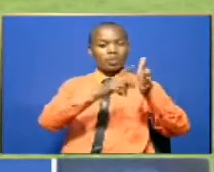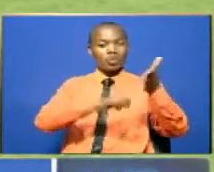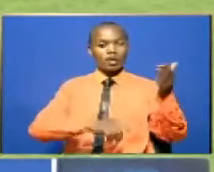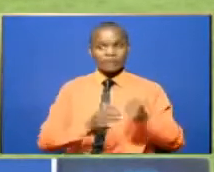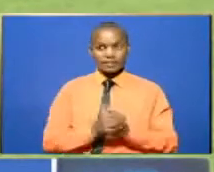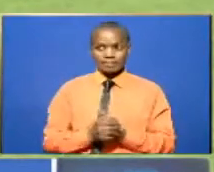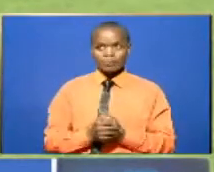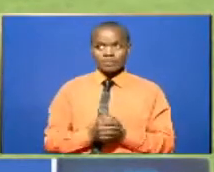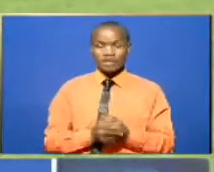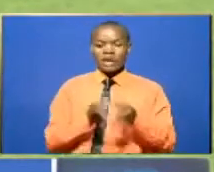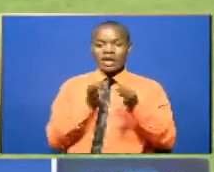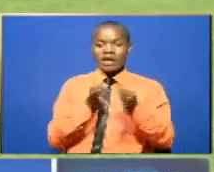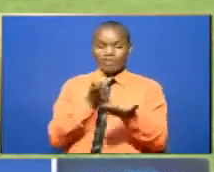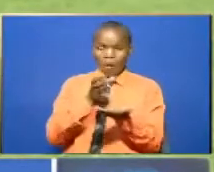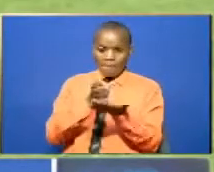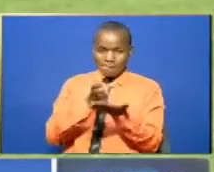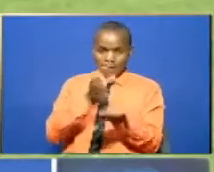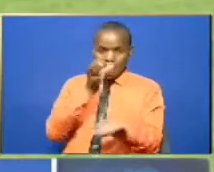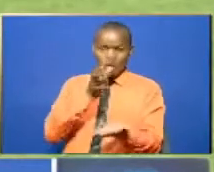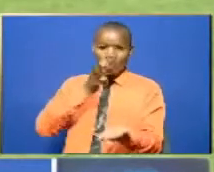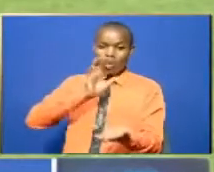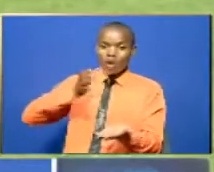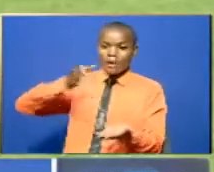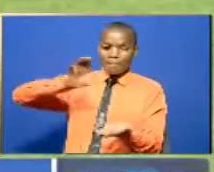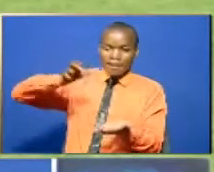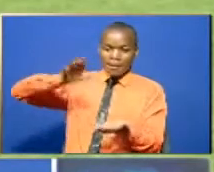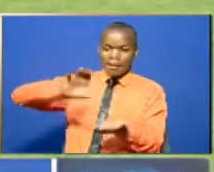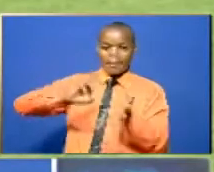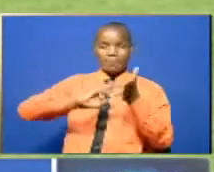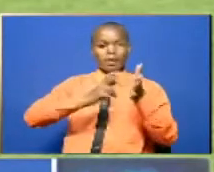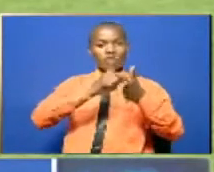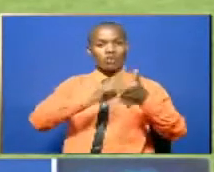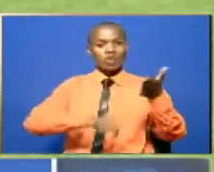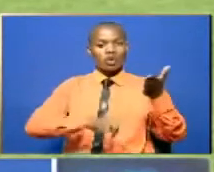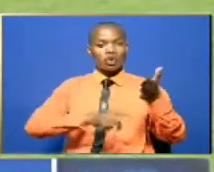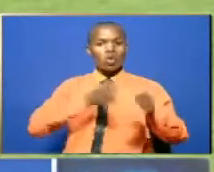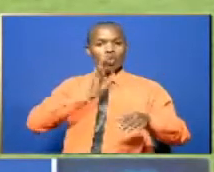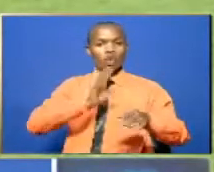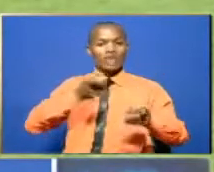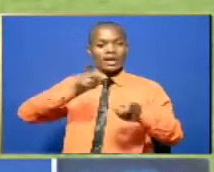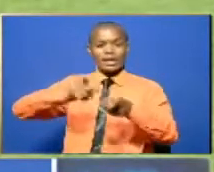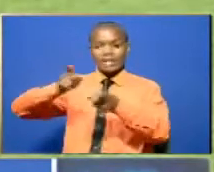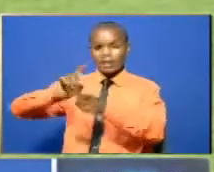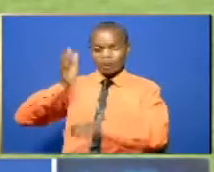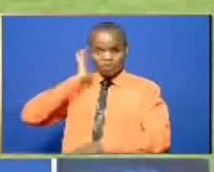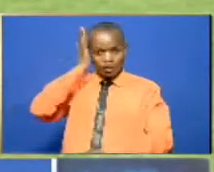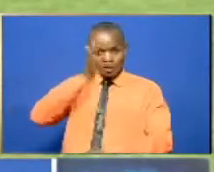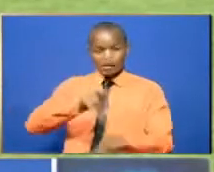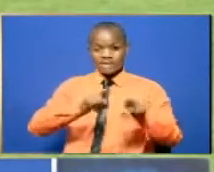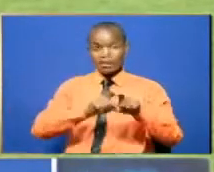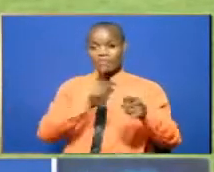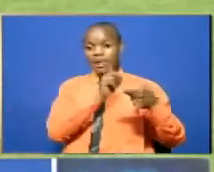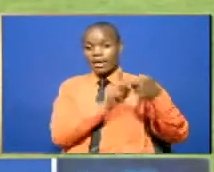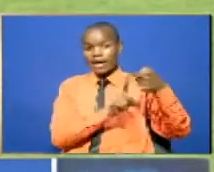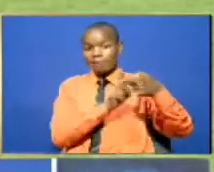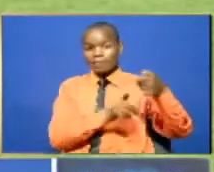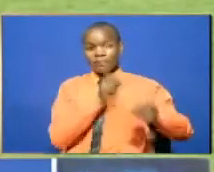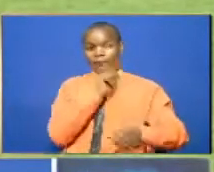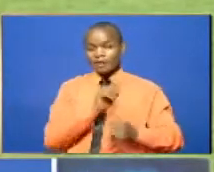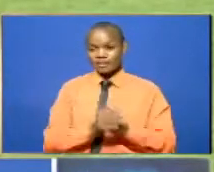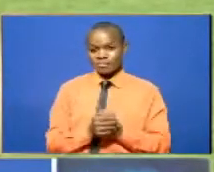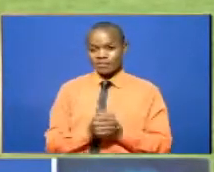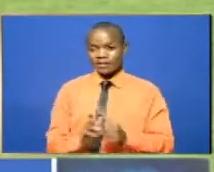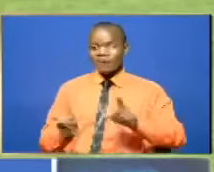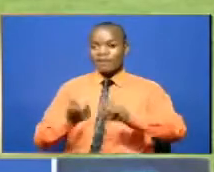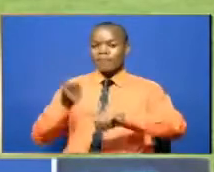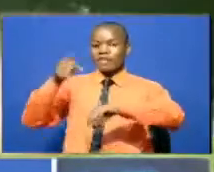and you are putting more water into the bottle than it is going out, what will happen is the water will rise. And this is something that we have seen. And this is not the first time we are